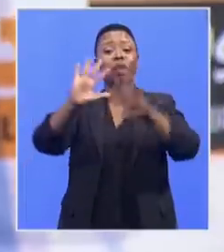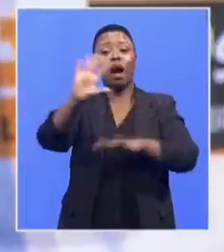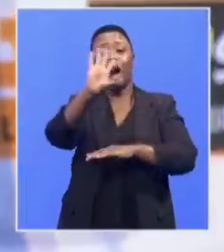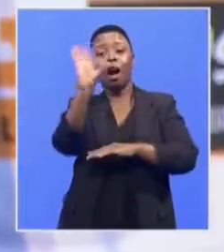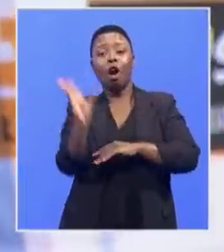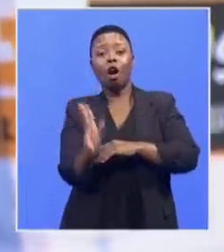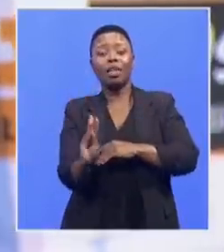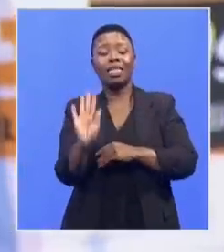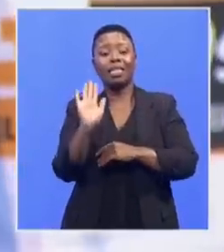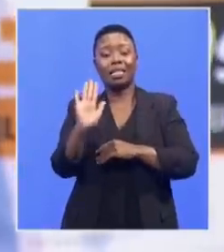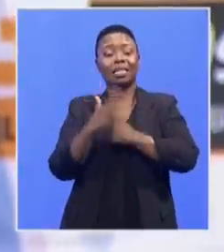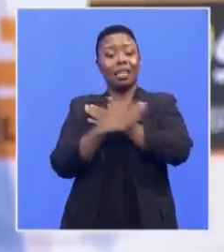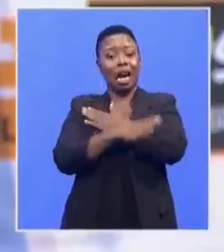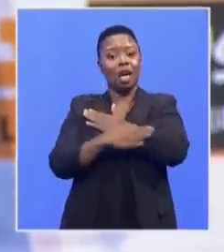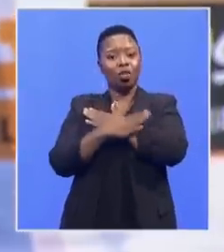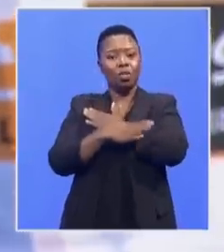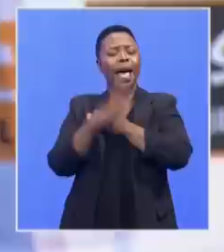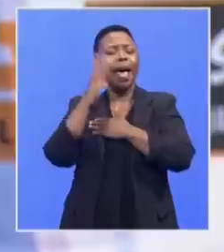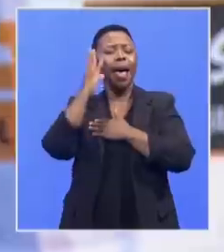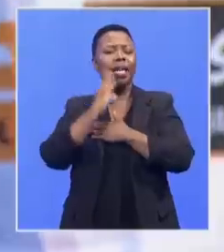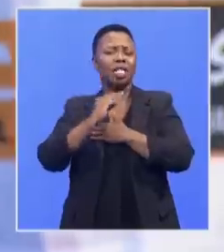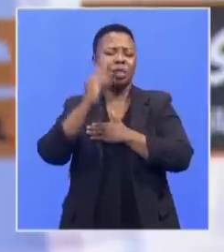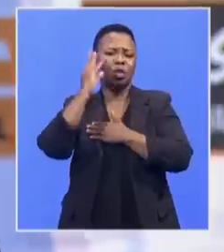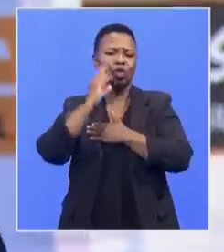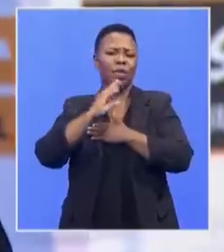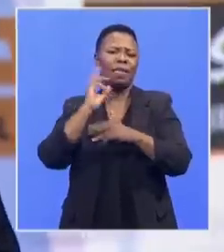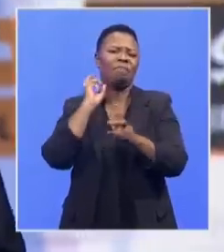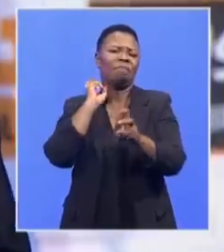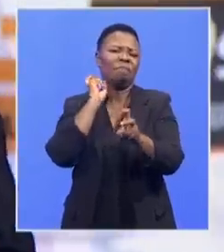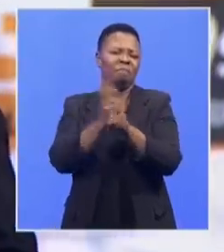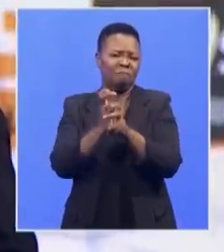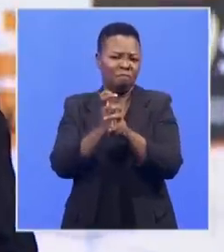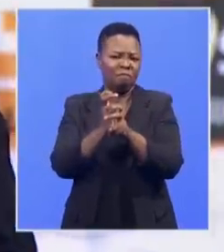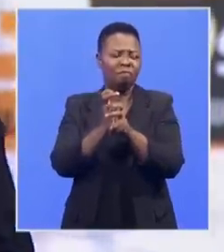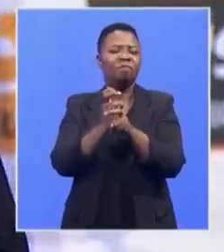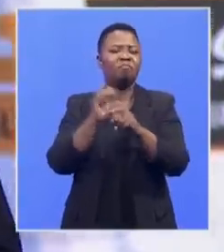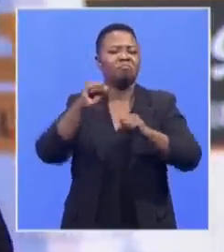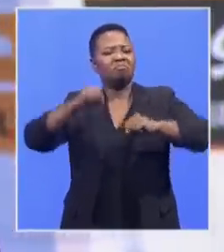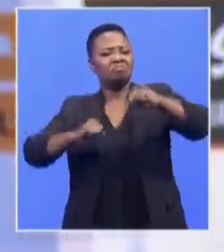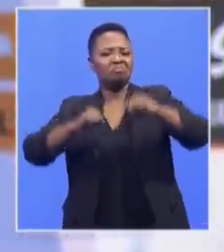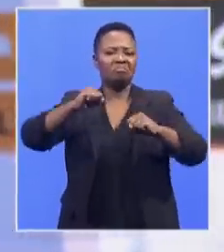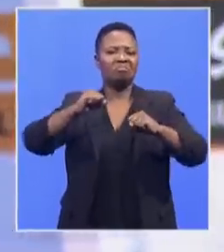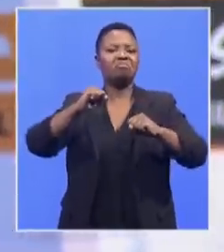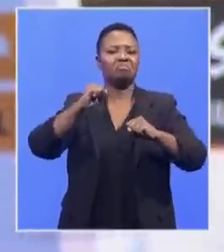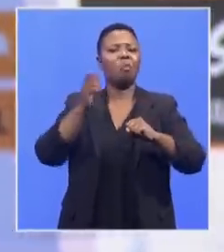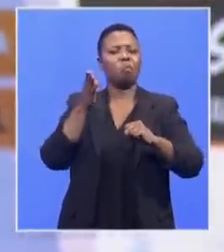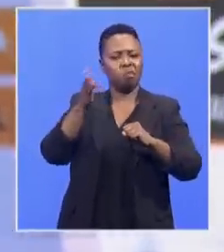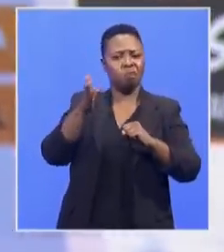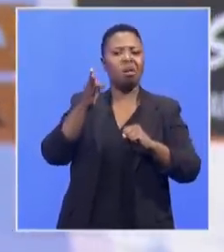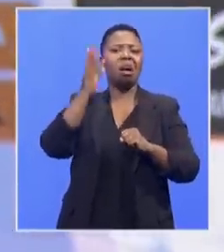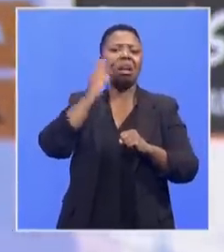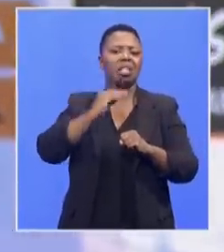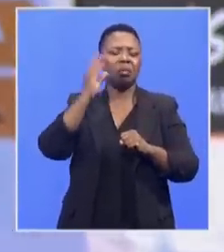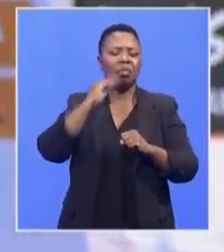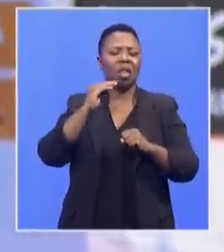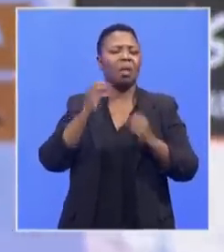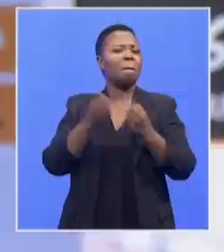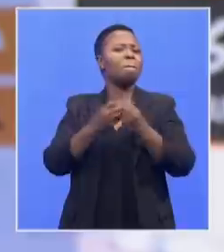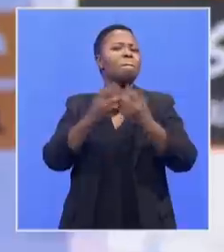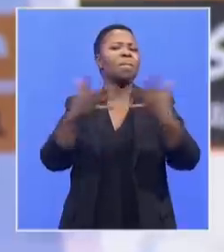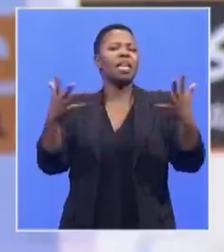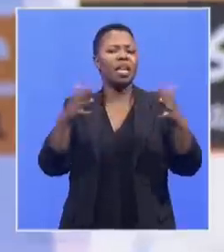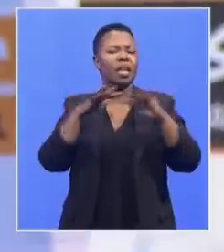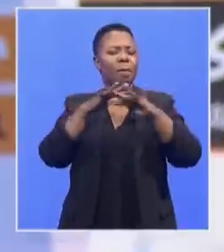great hardship and uncertainty. Batho ba bantsi ba